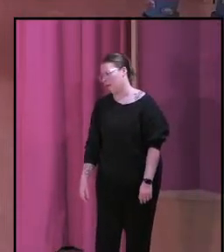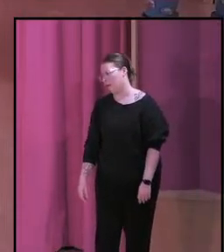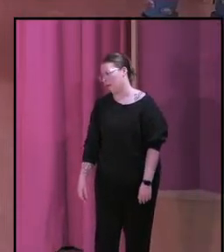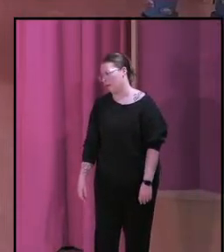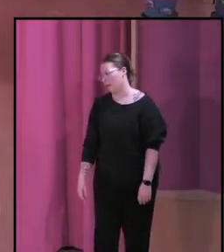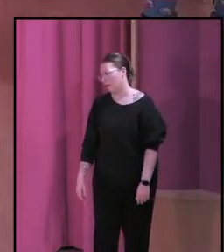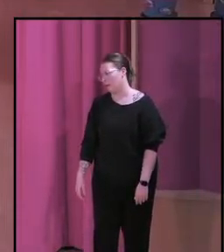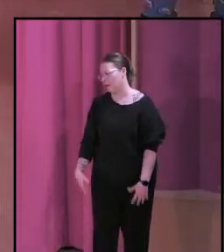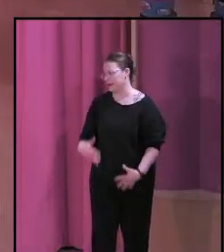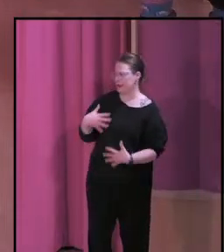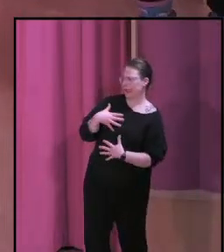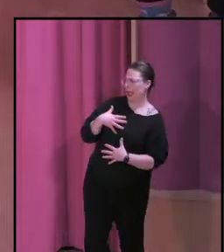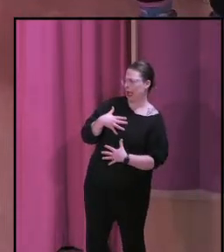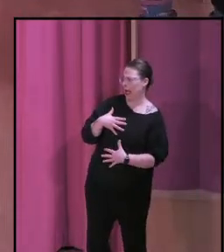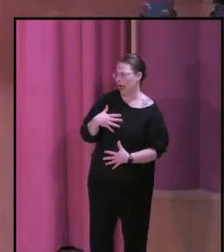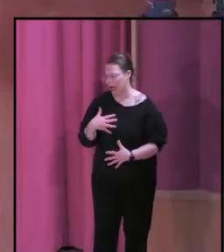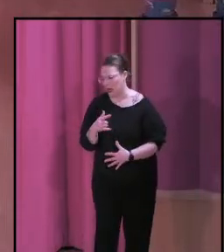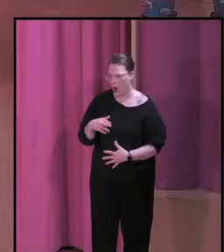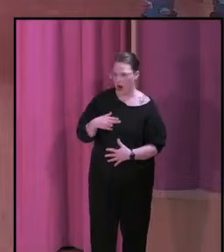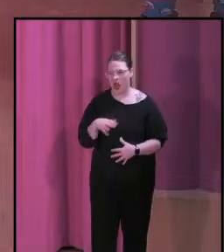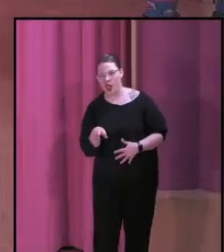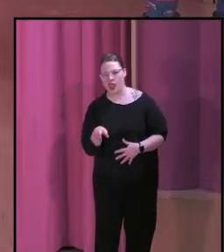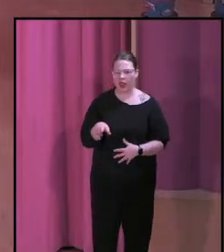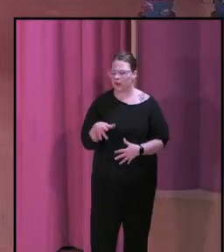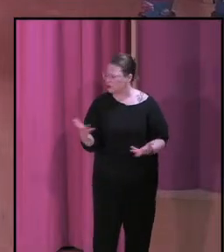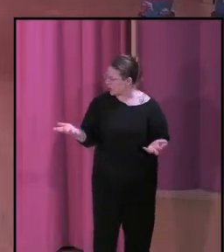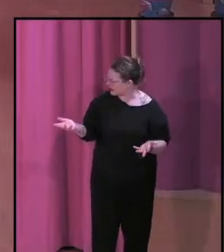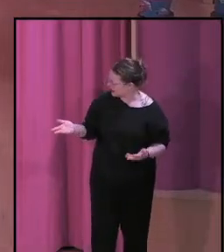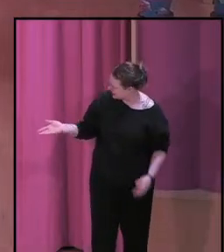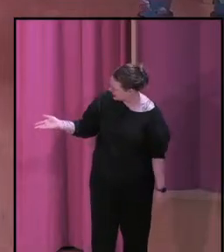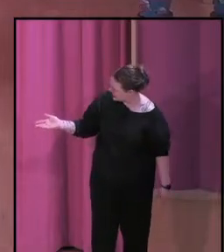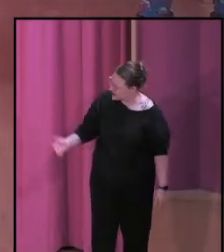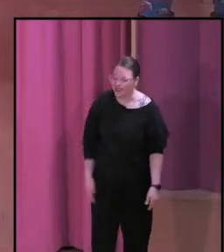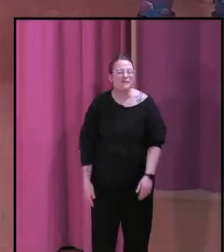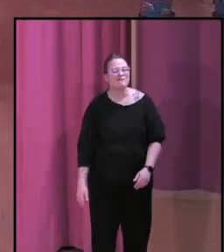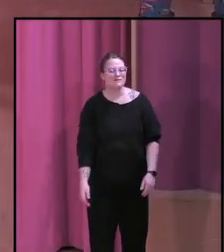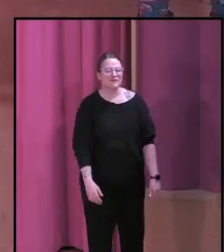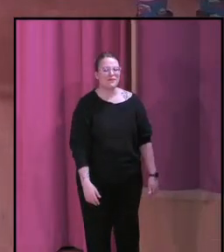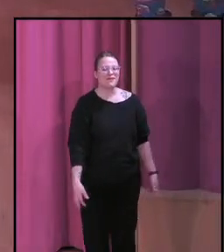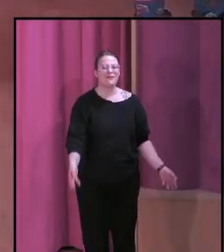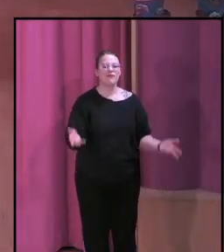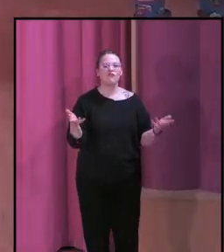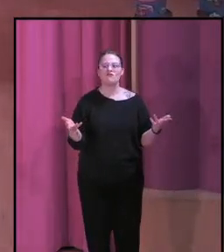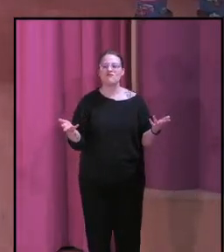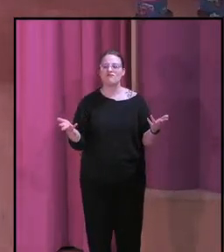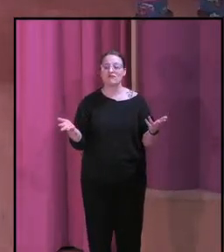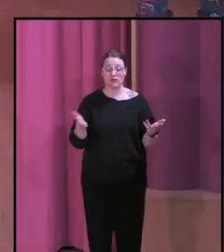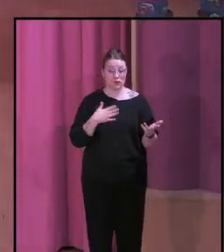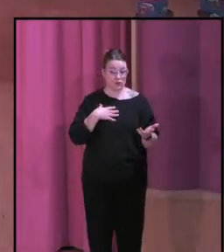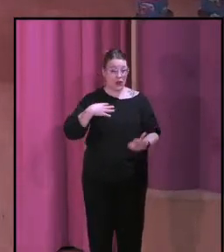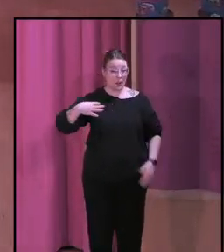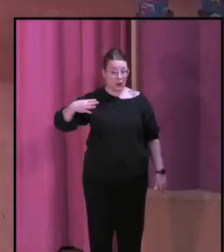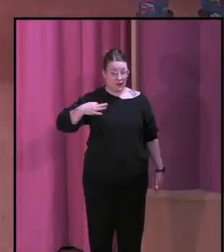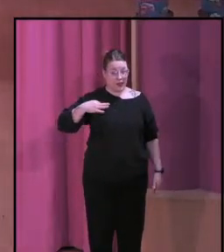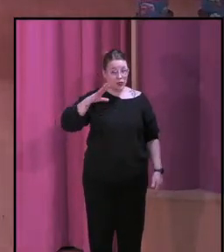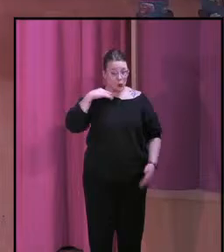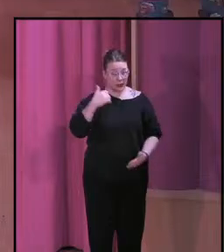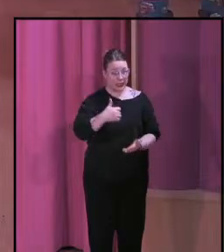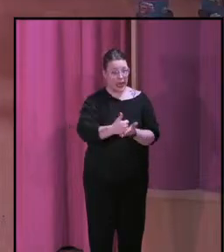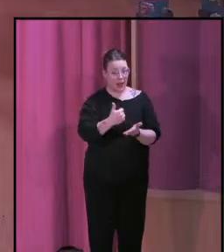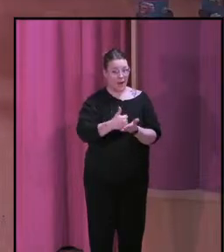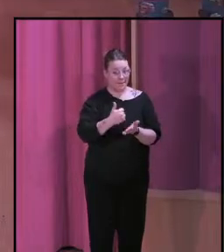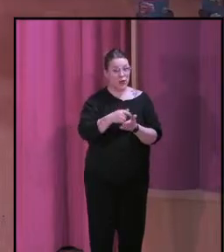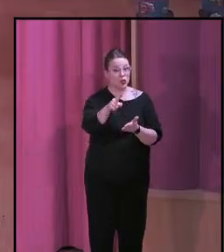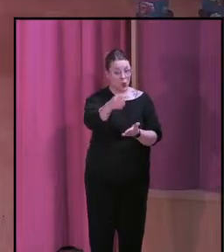Scared or sucking on a lemon candy? Hard to tell. All right, so a little help. My volunteer is going to need a little help from all of you staying